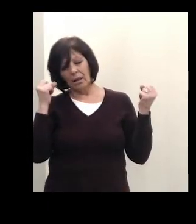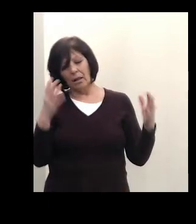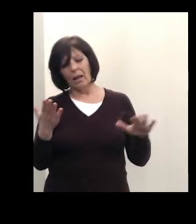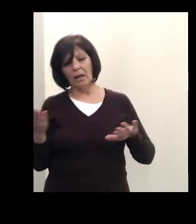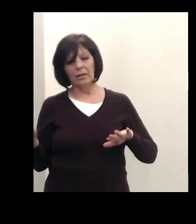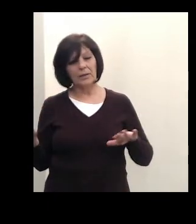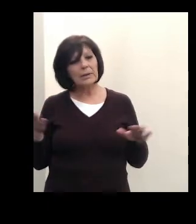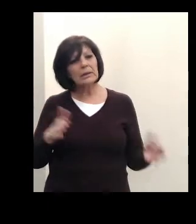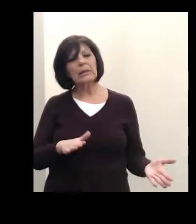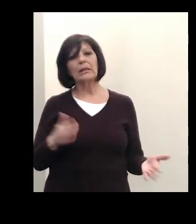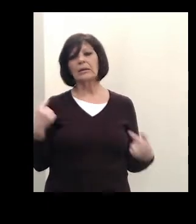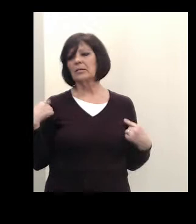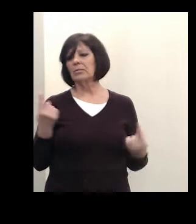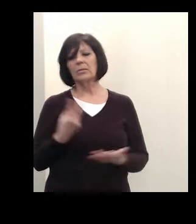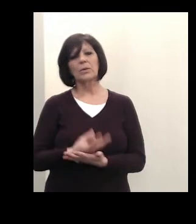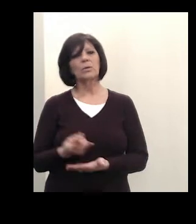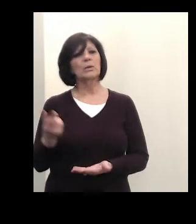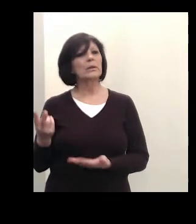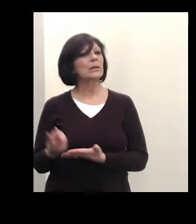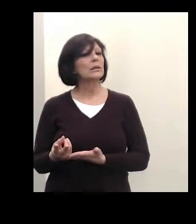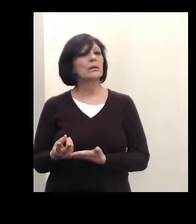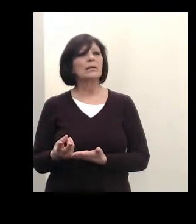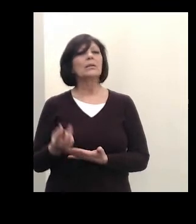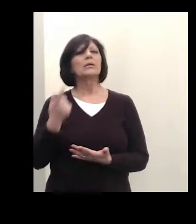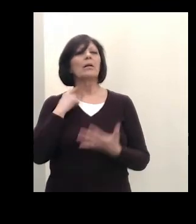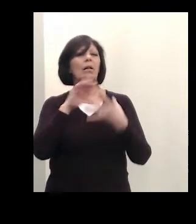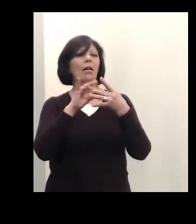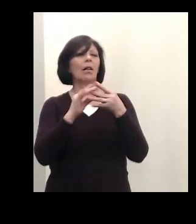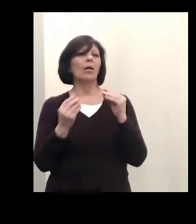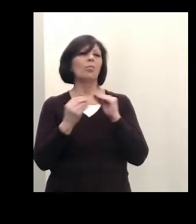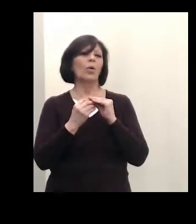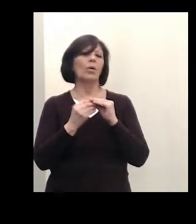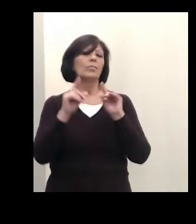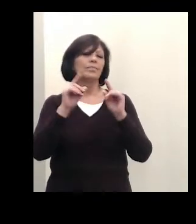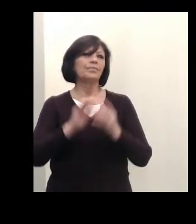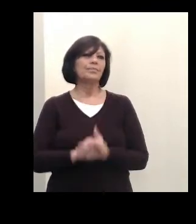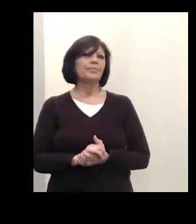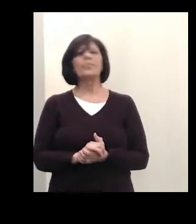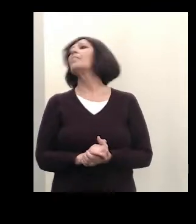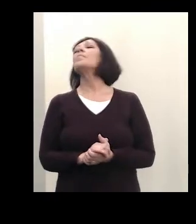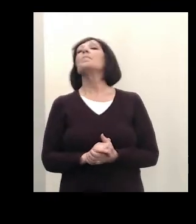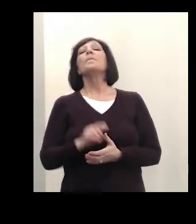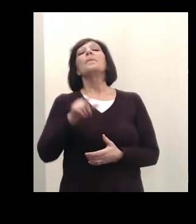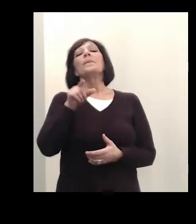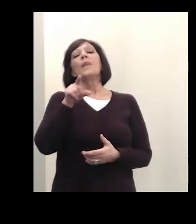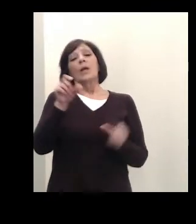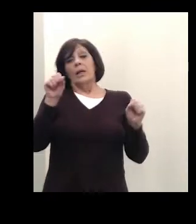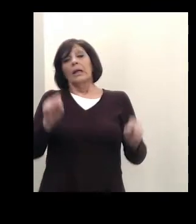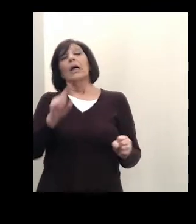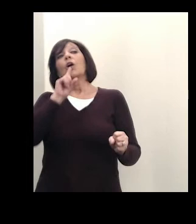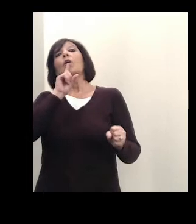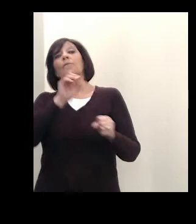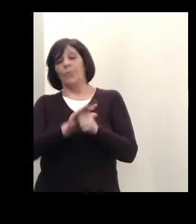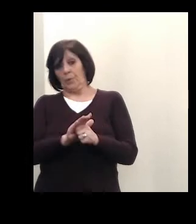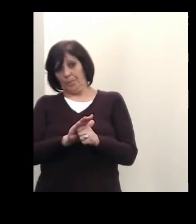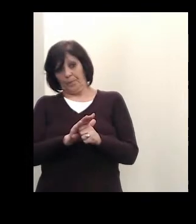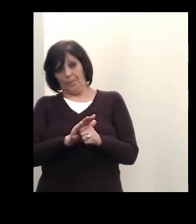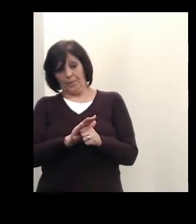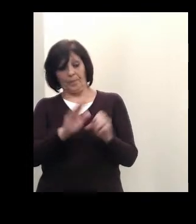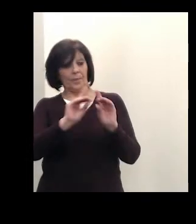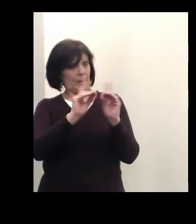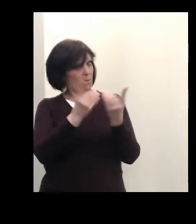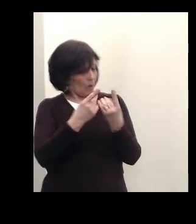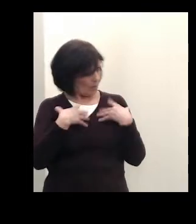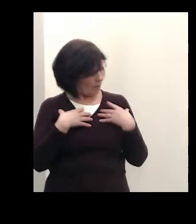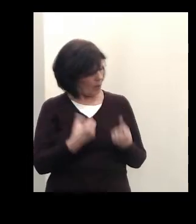2 weeks, and we'll talk more about that now, because we can confirm from the Department of Health